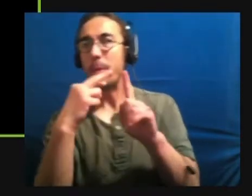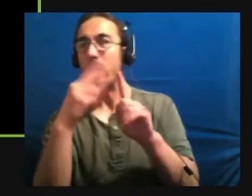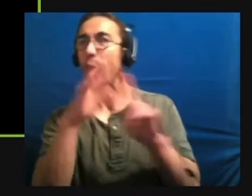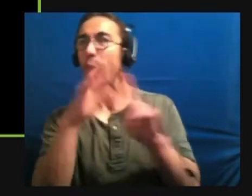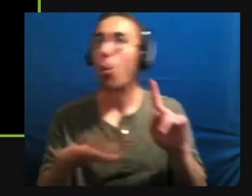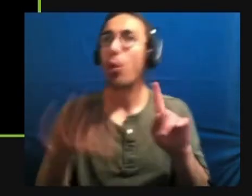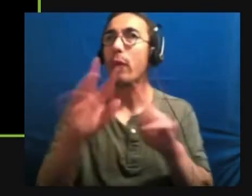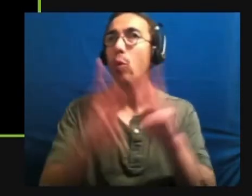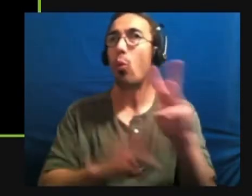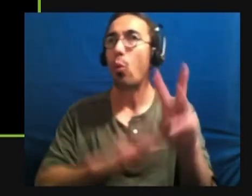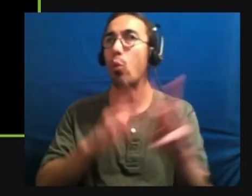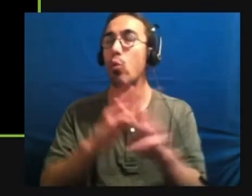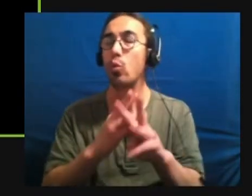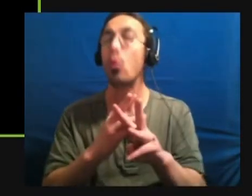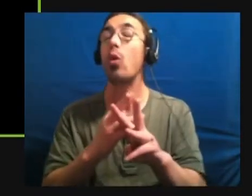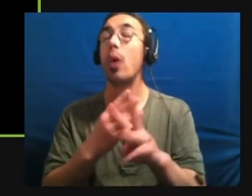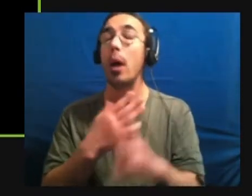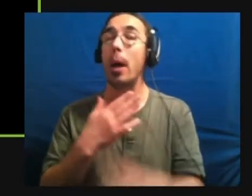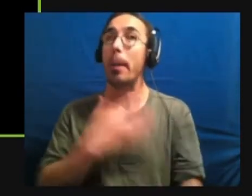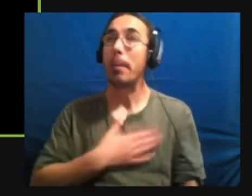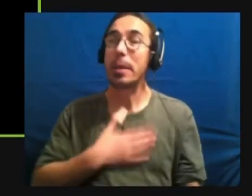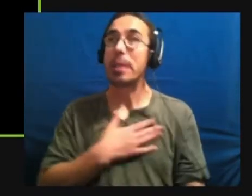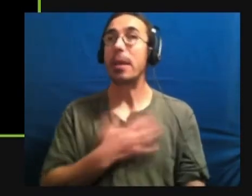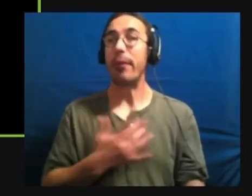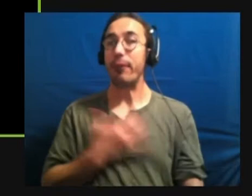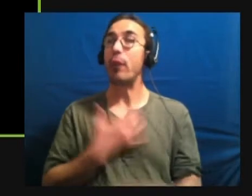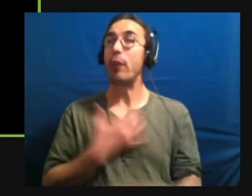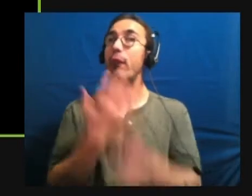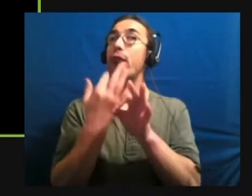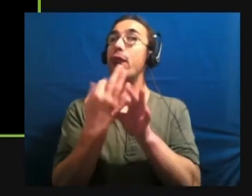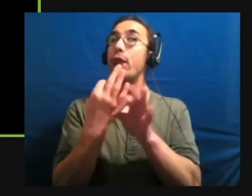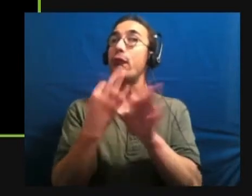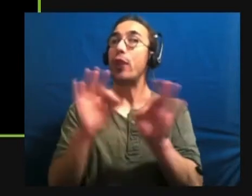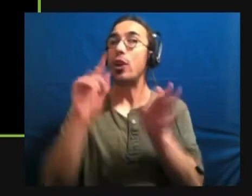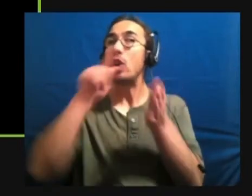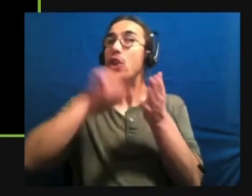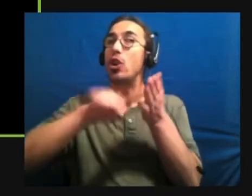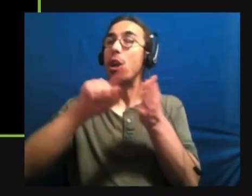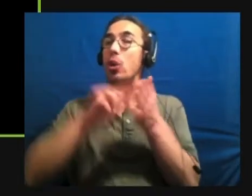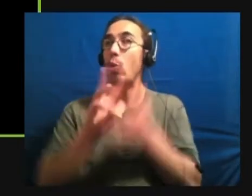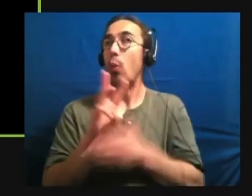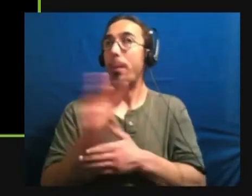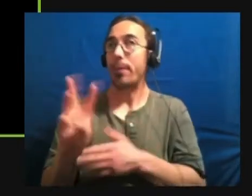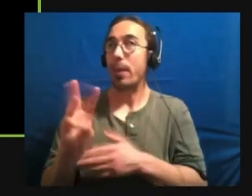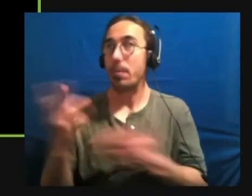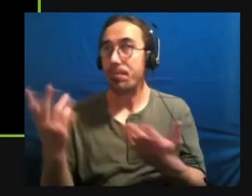So feel free to check us out after the conference and